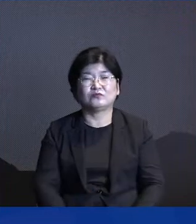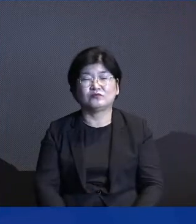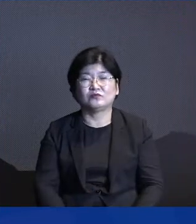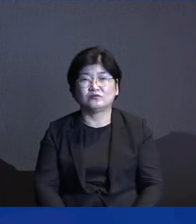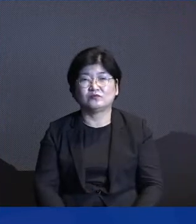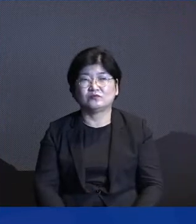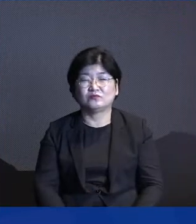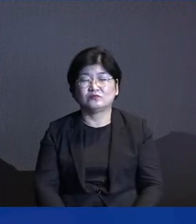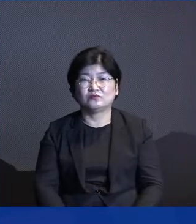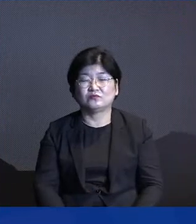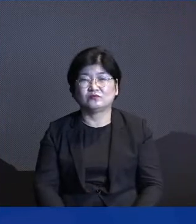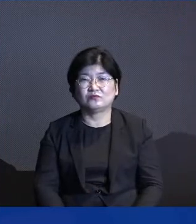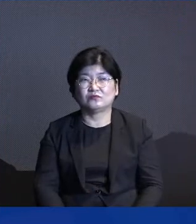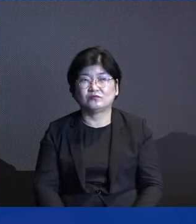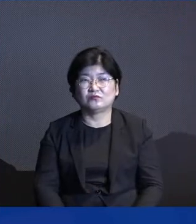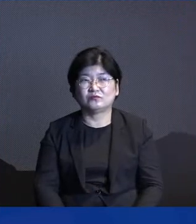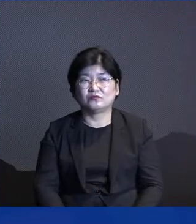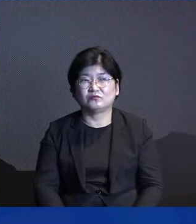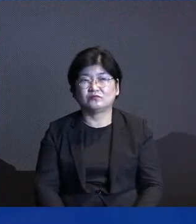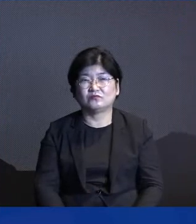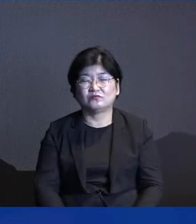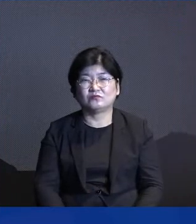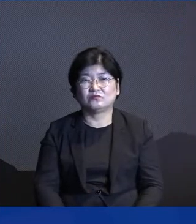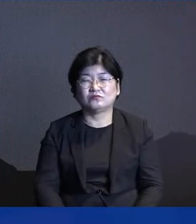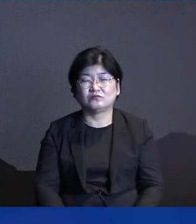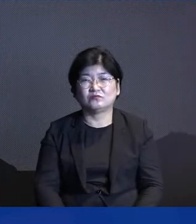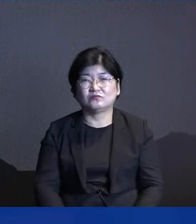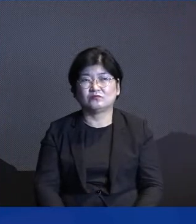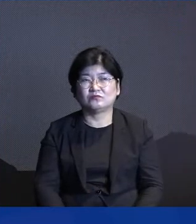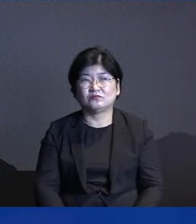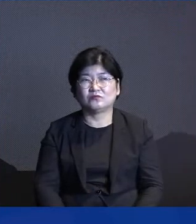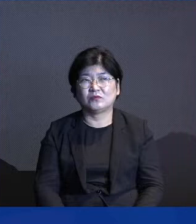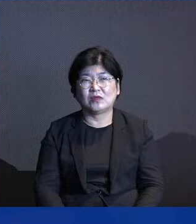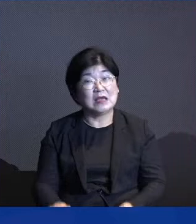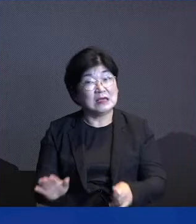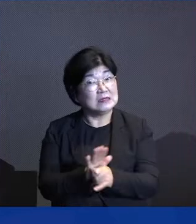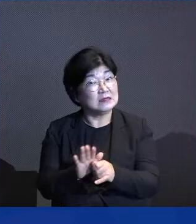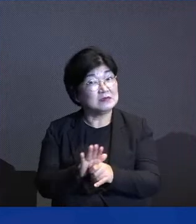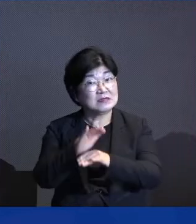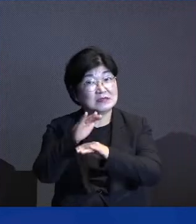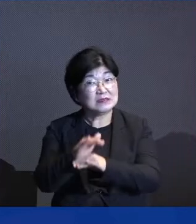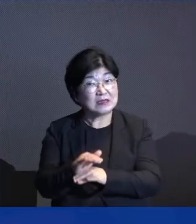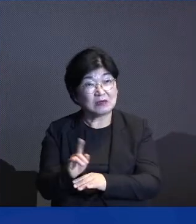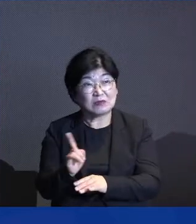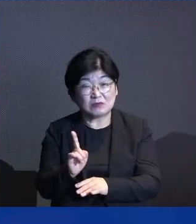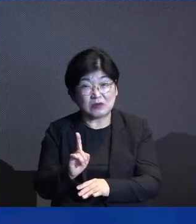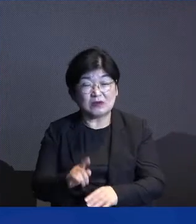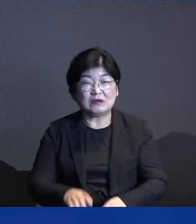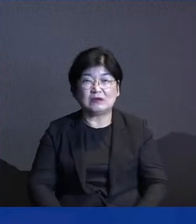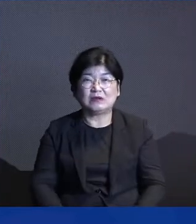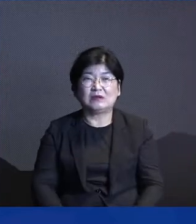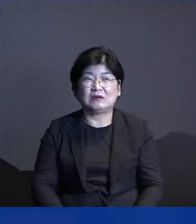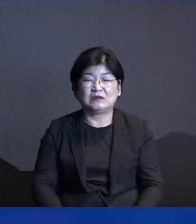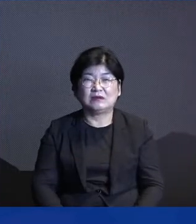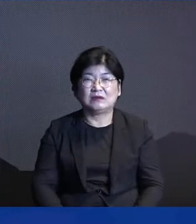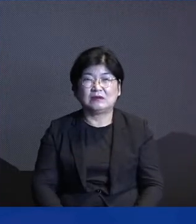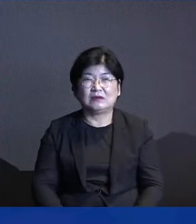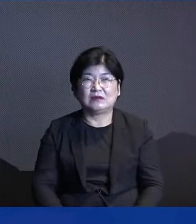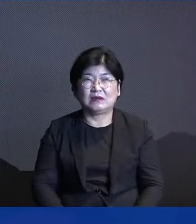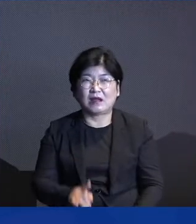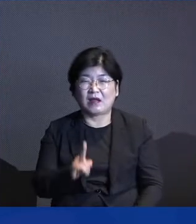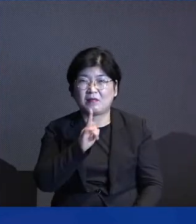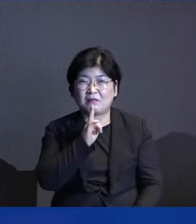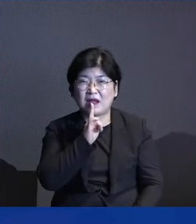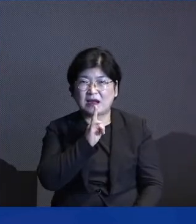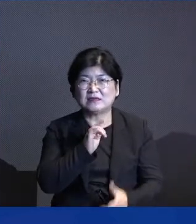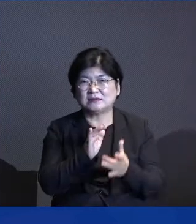So one of the key service at this center is what is called Banerjee in